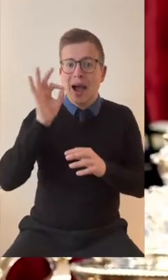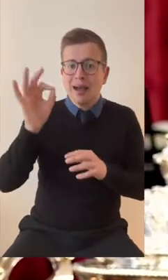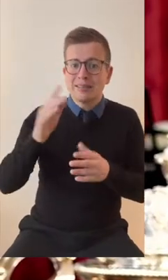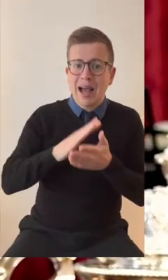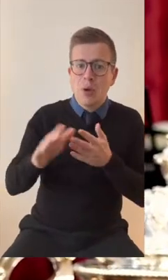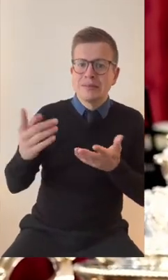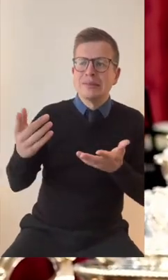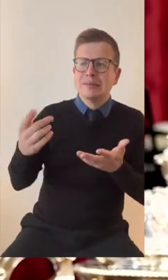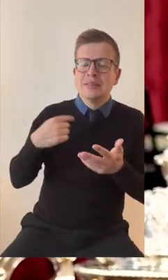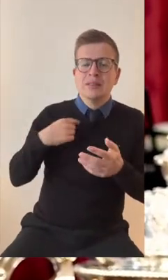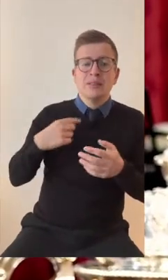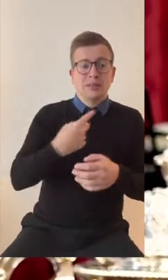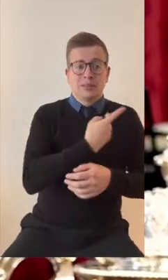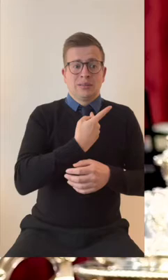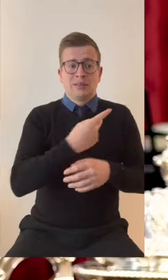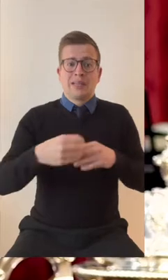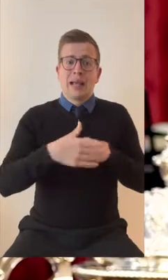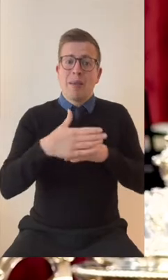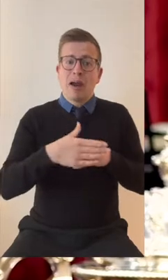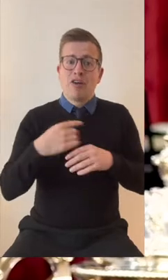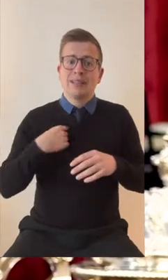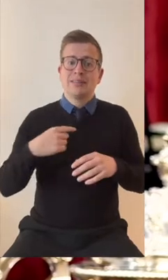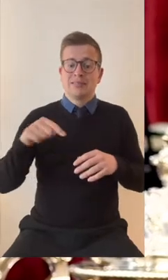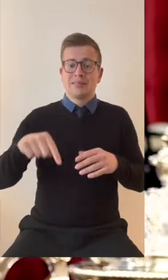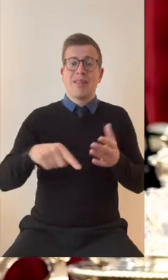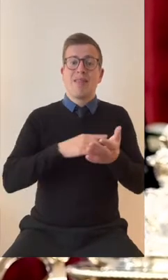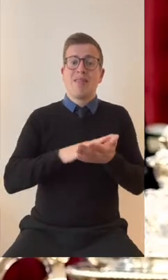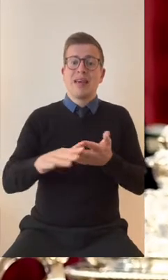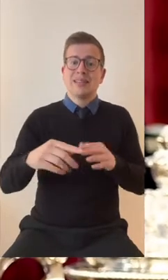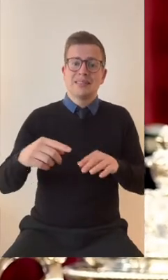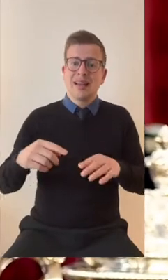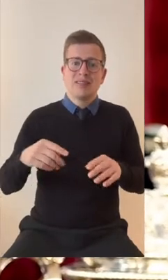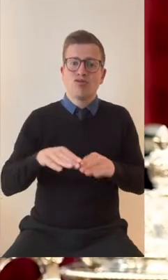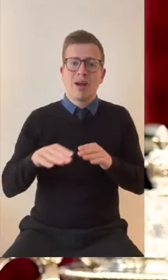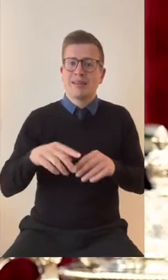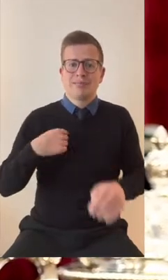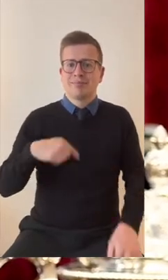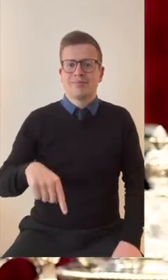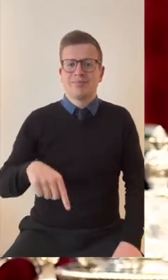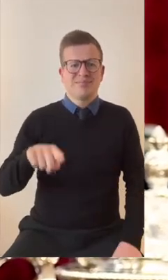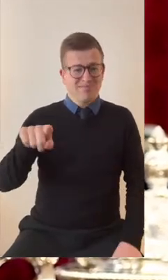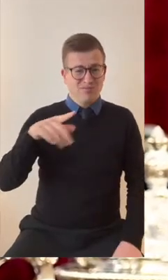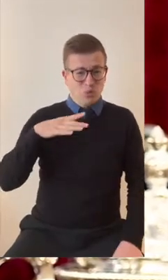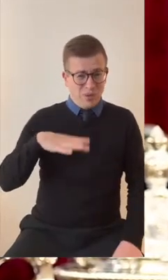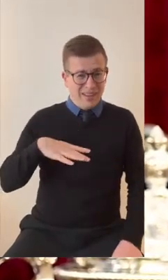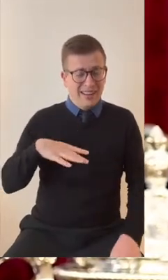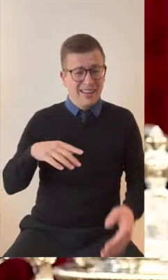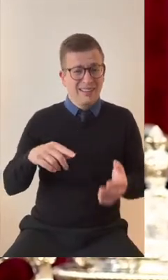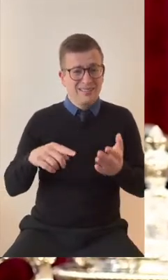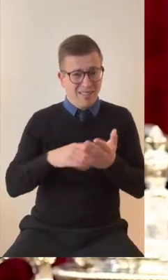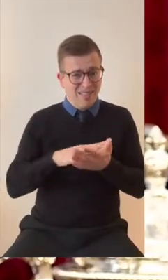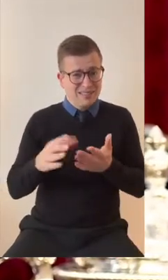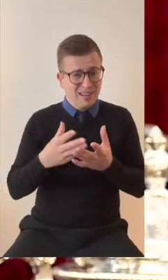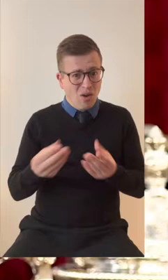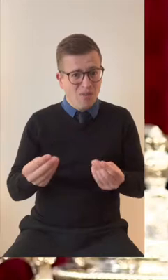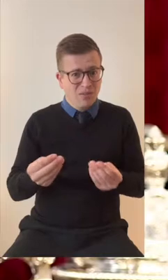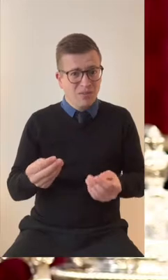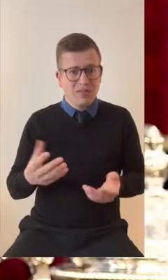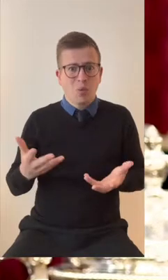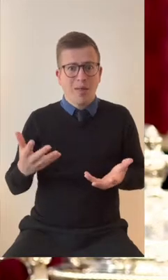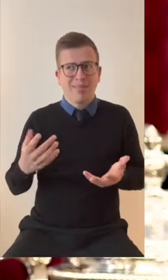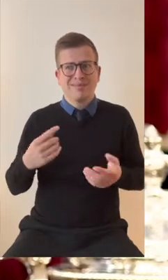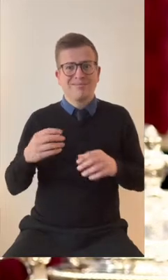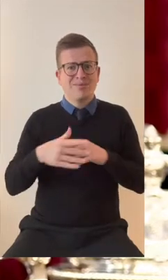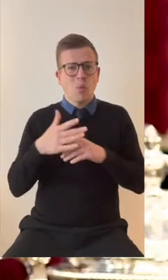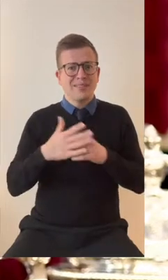getting married. I won't be at the rehearsal on Thursday. And he goes, do you really need Thursday off? And I said, well, the wedding's in Scotland,